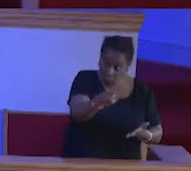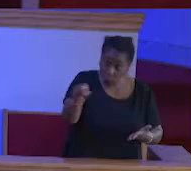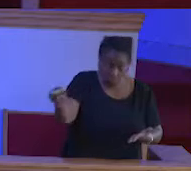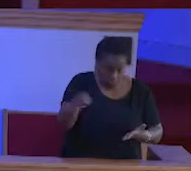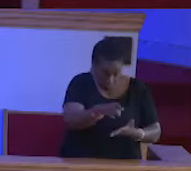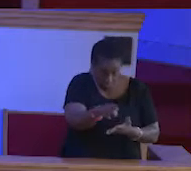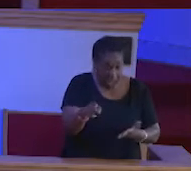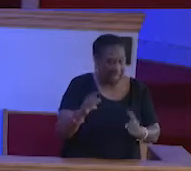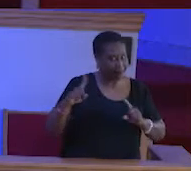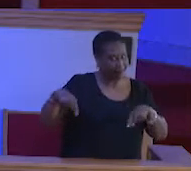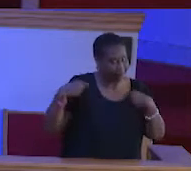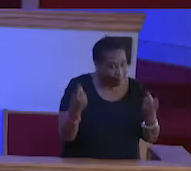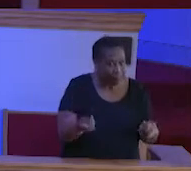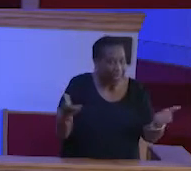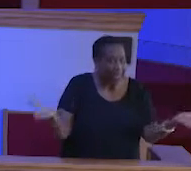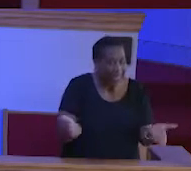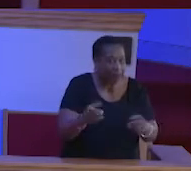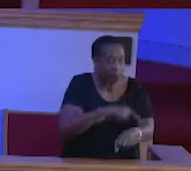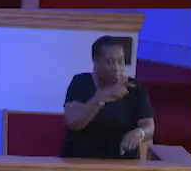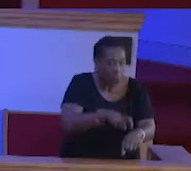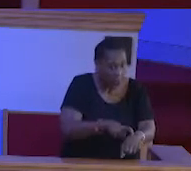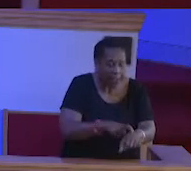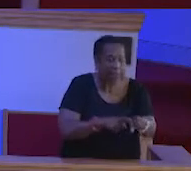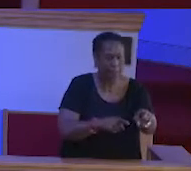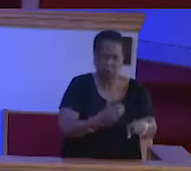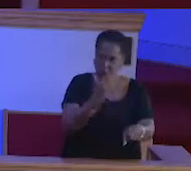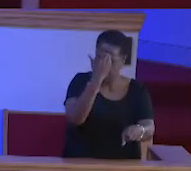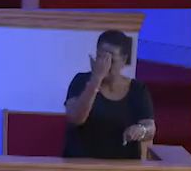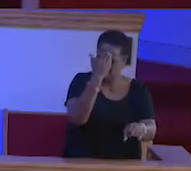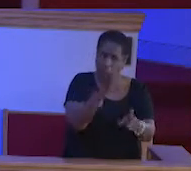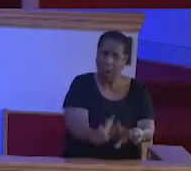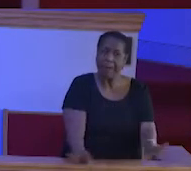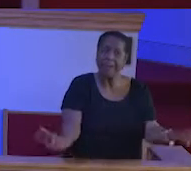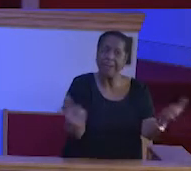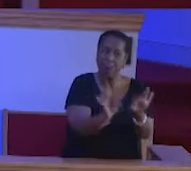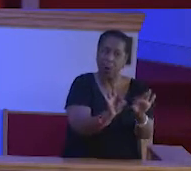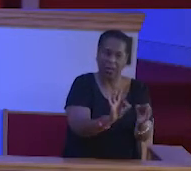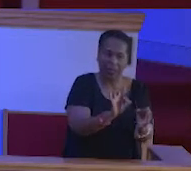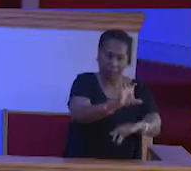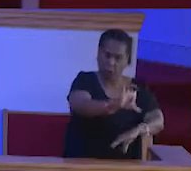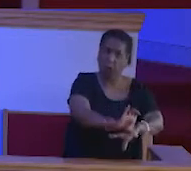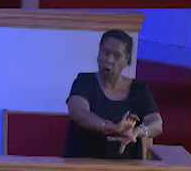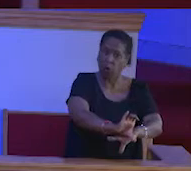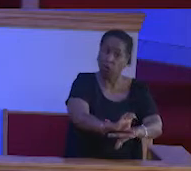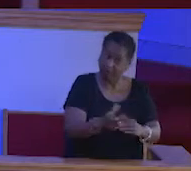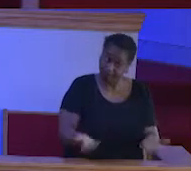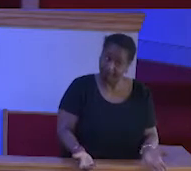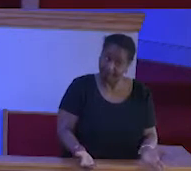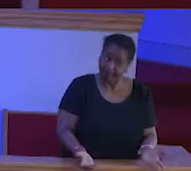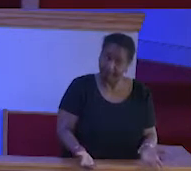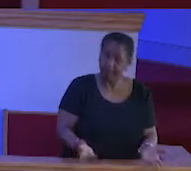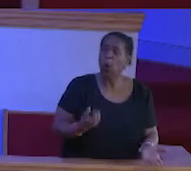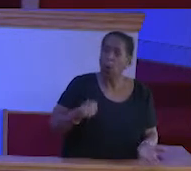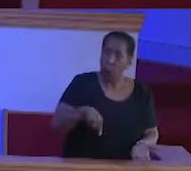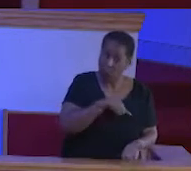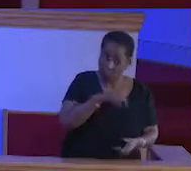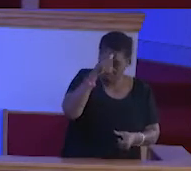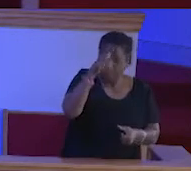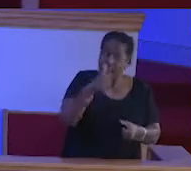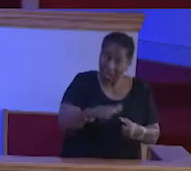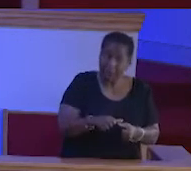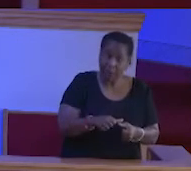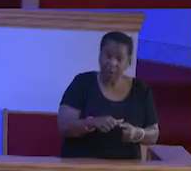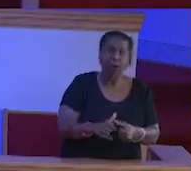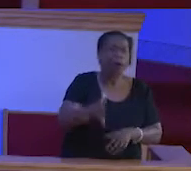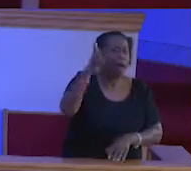for a little bit, we know how central the church really is. We remember that